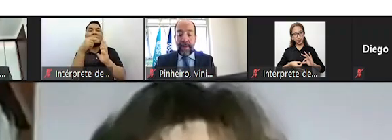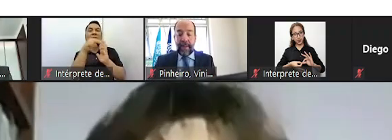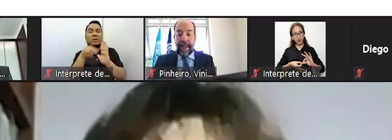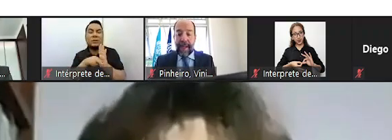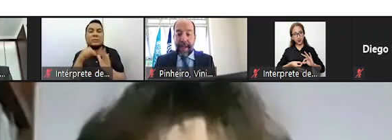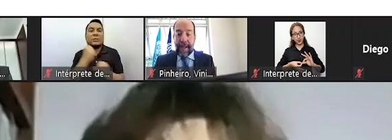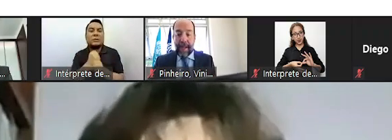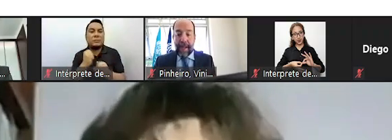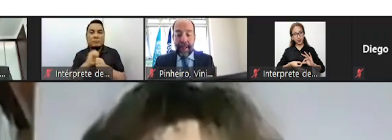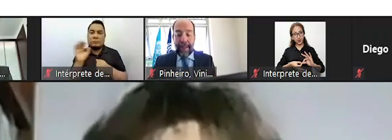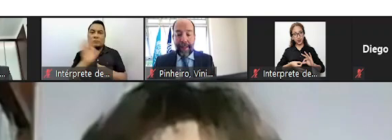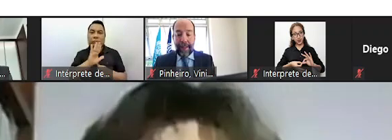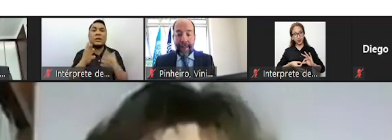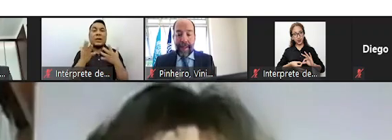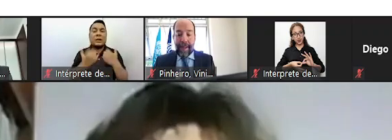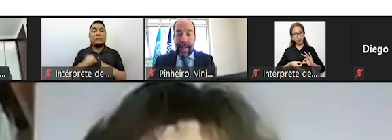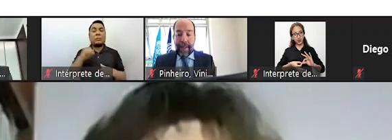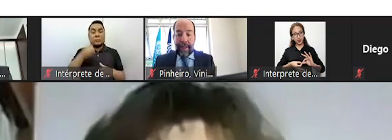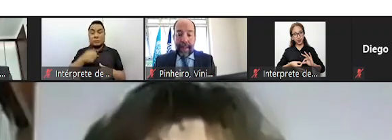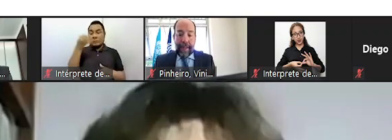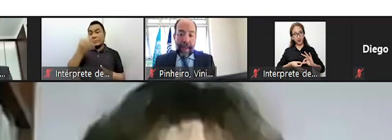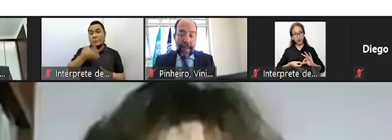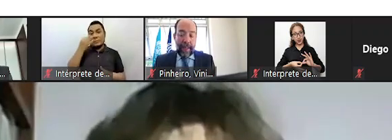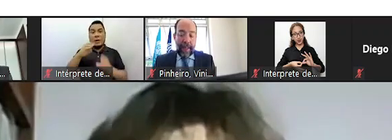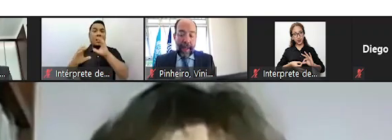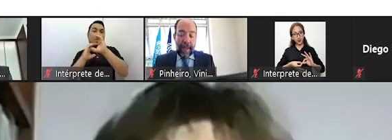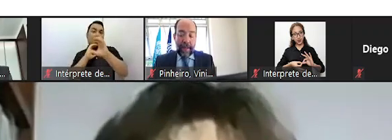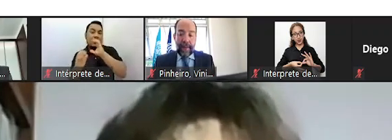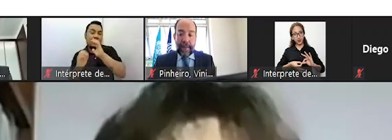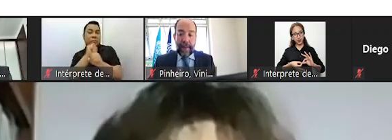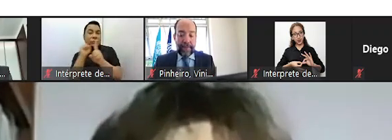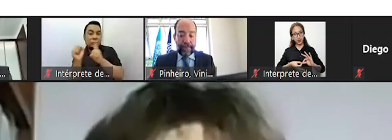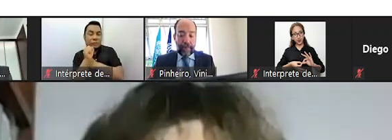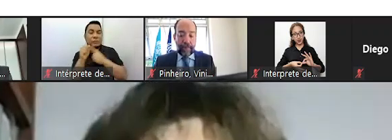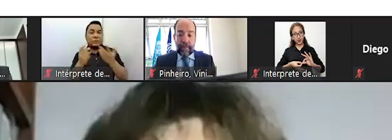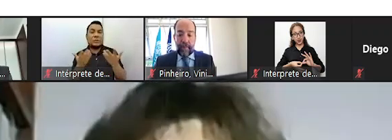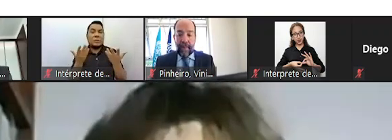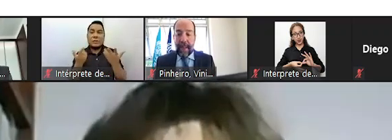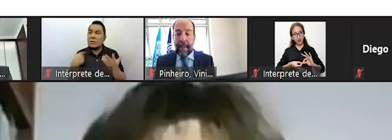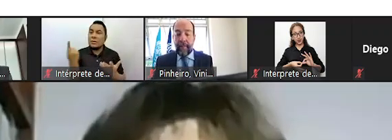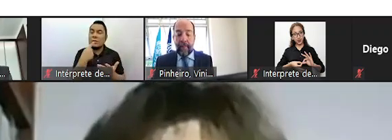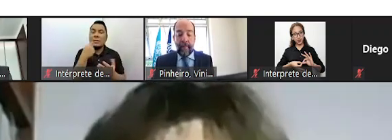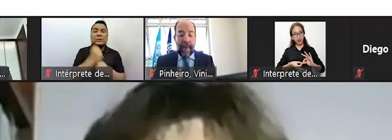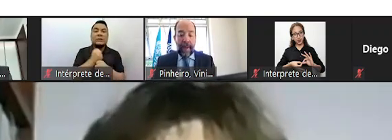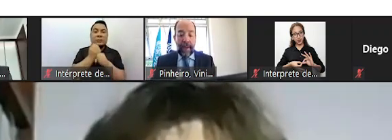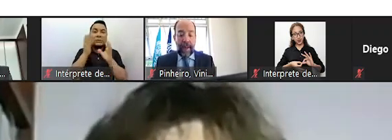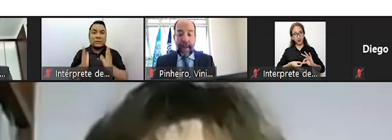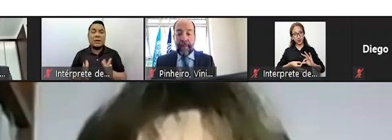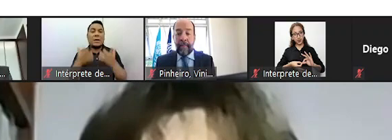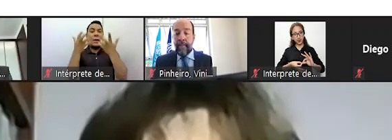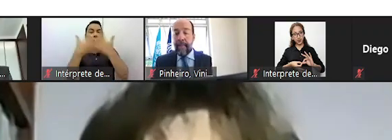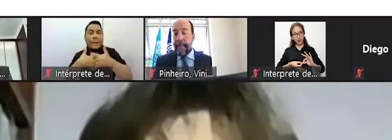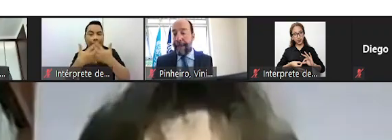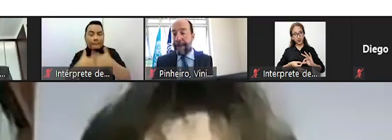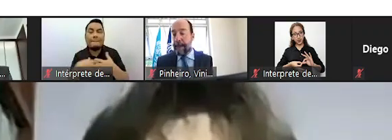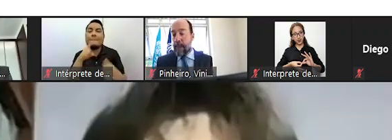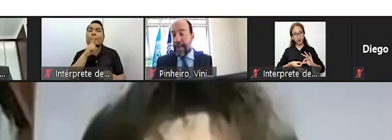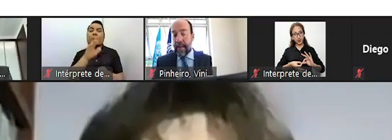downsizes we want a true social dialogue in which workers